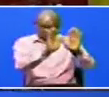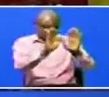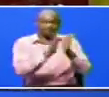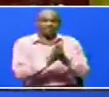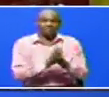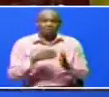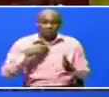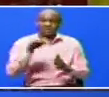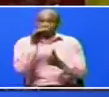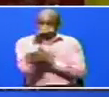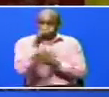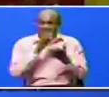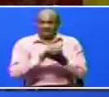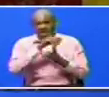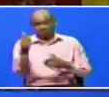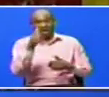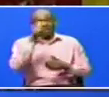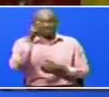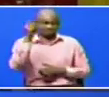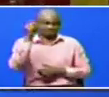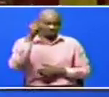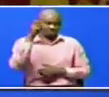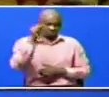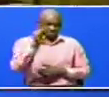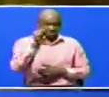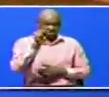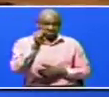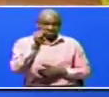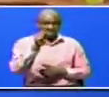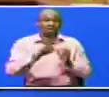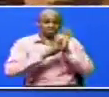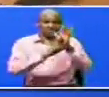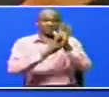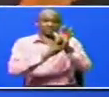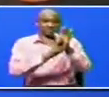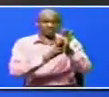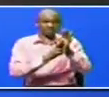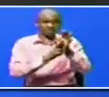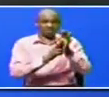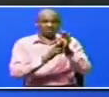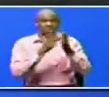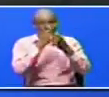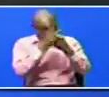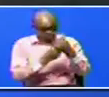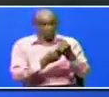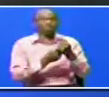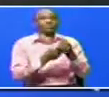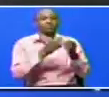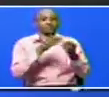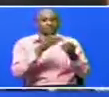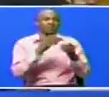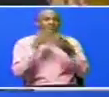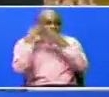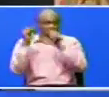we requested for the other agents, you know, representing the two main parties or in the